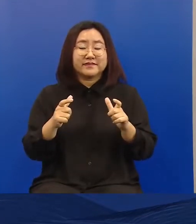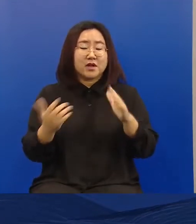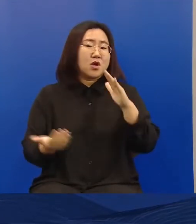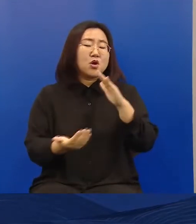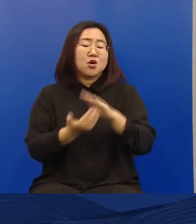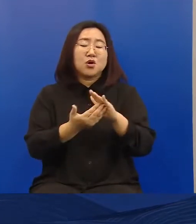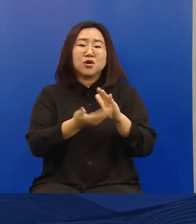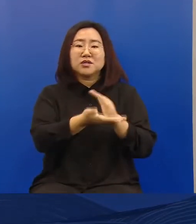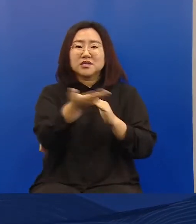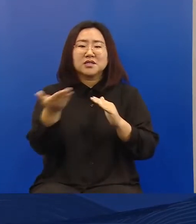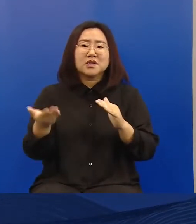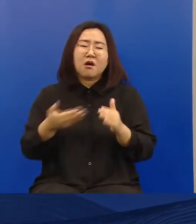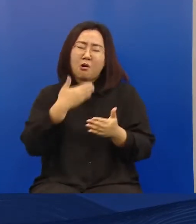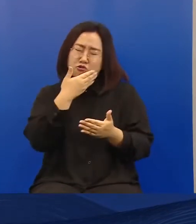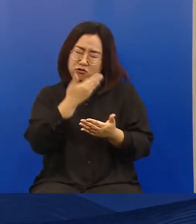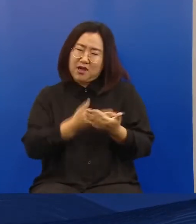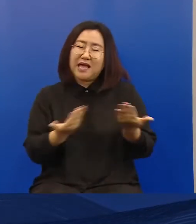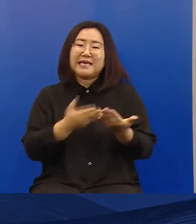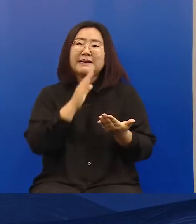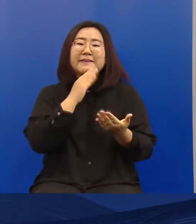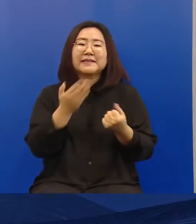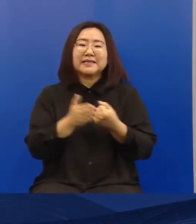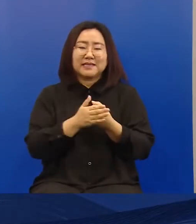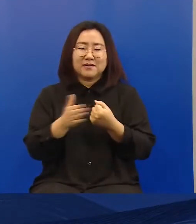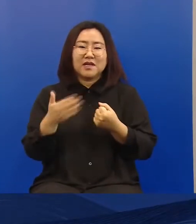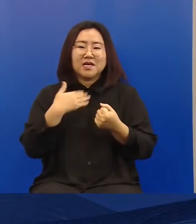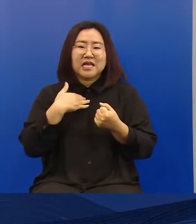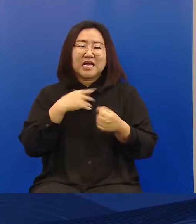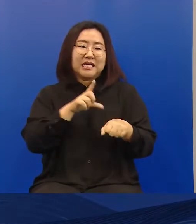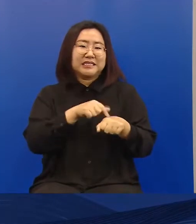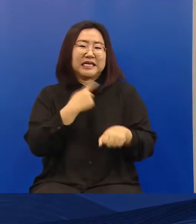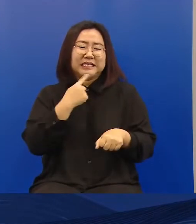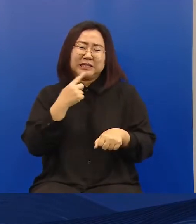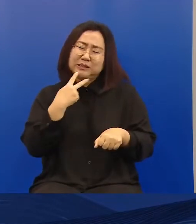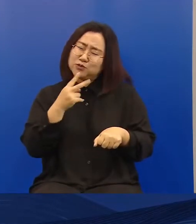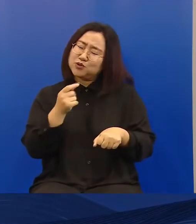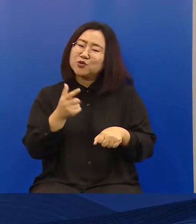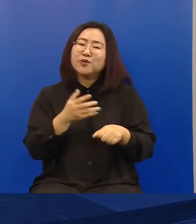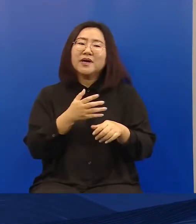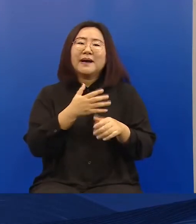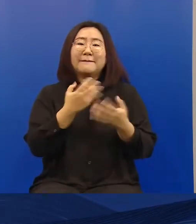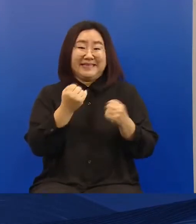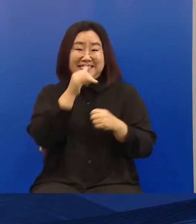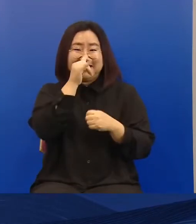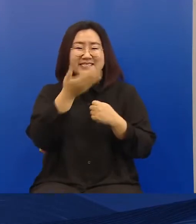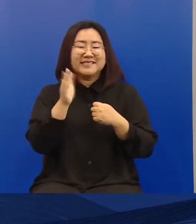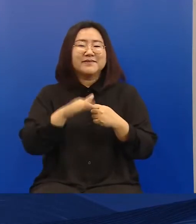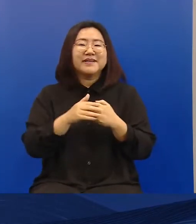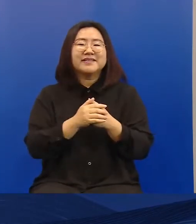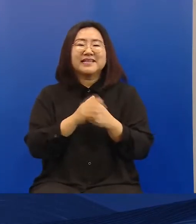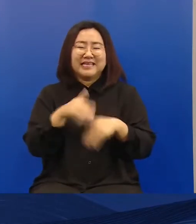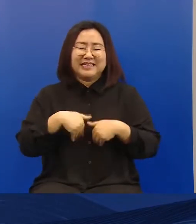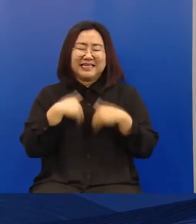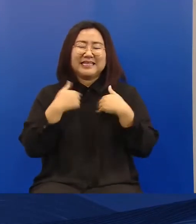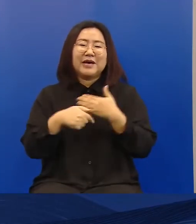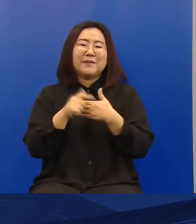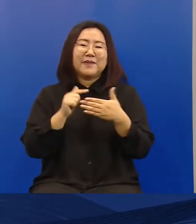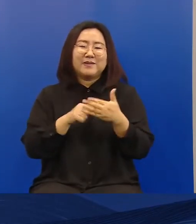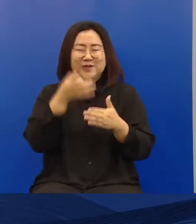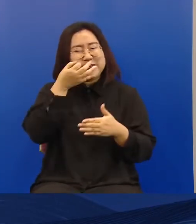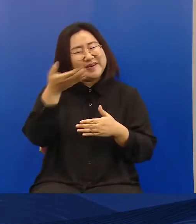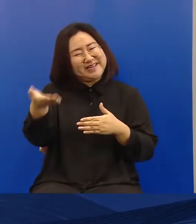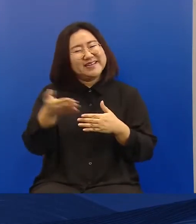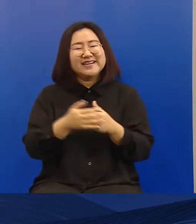start, and we were able to learn about what we did in Jeju Special Governing